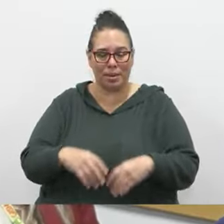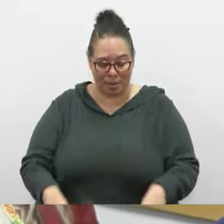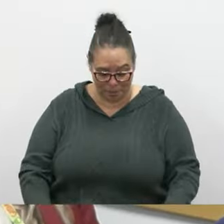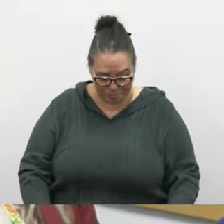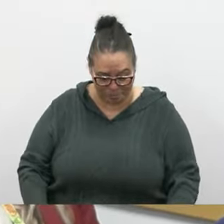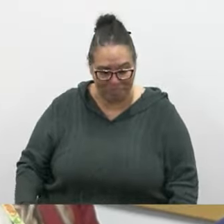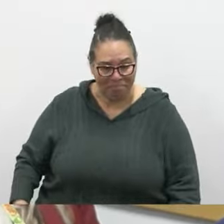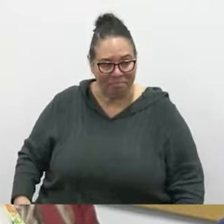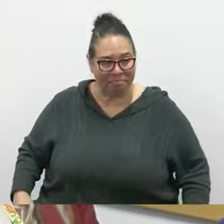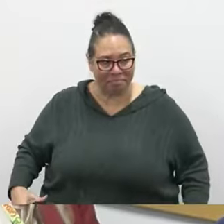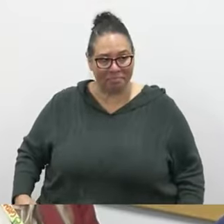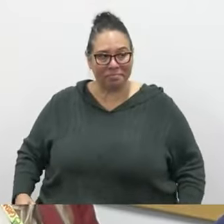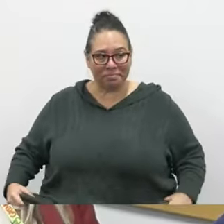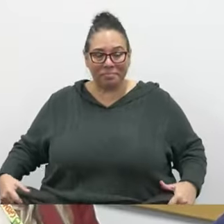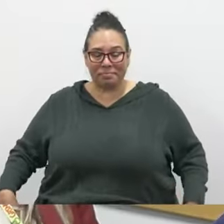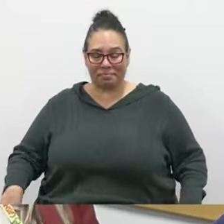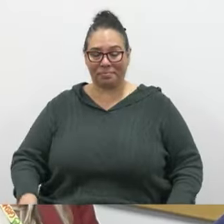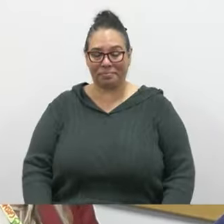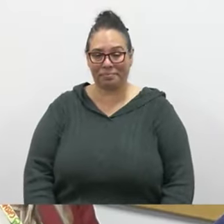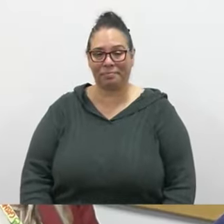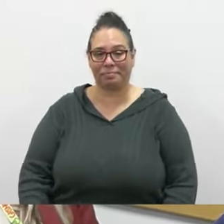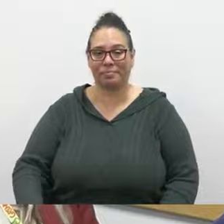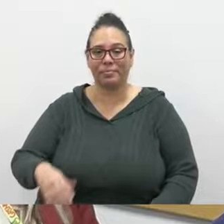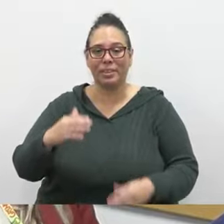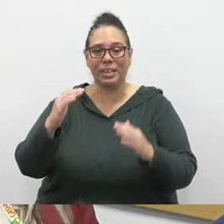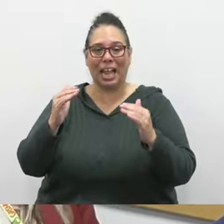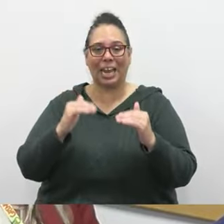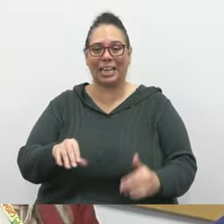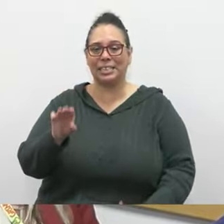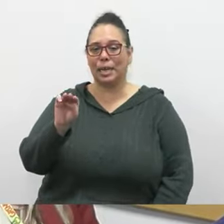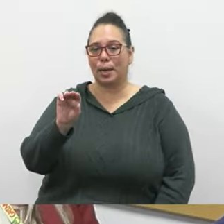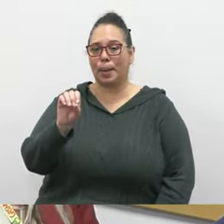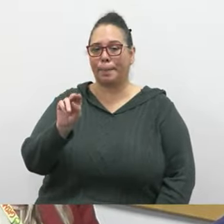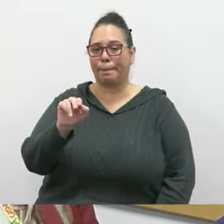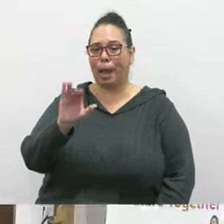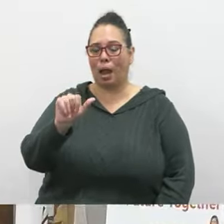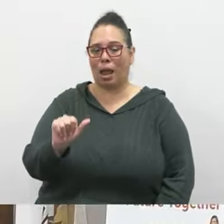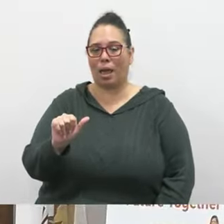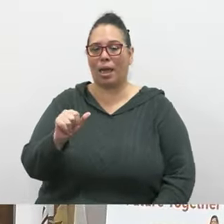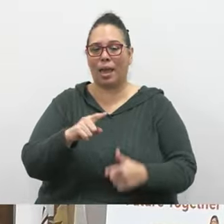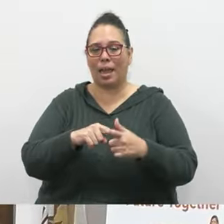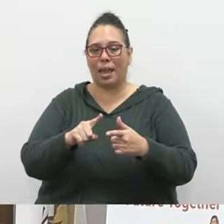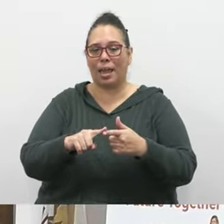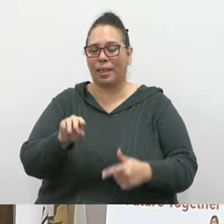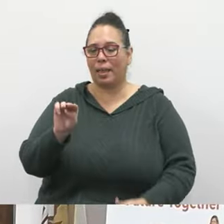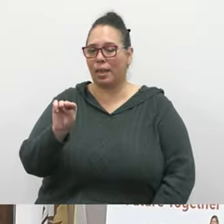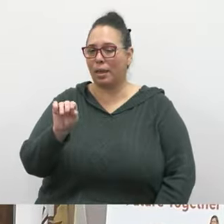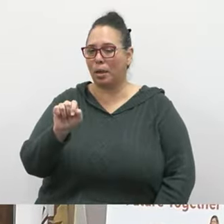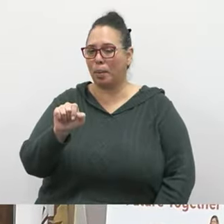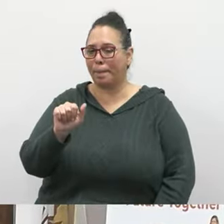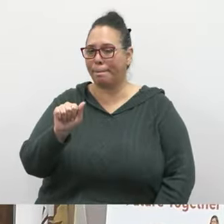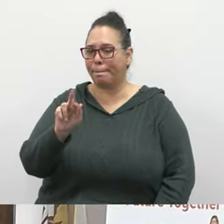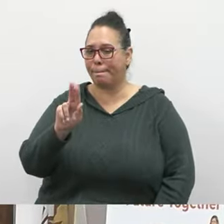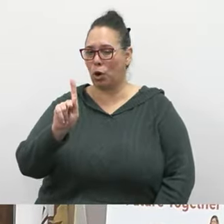Thank you. Next we have Monica Mendoza, followed by Moore